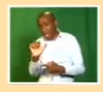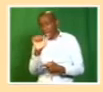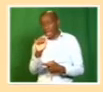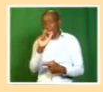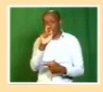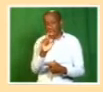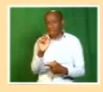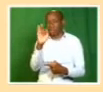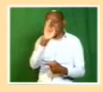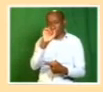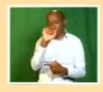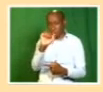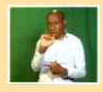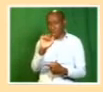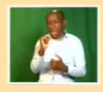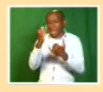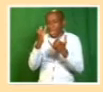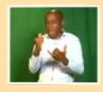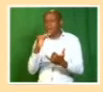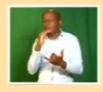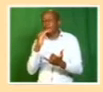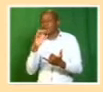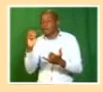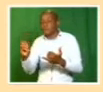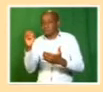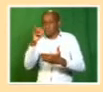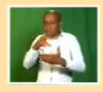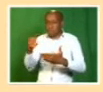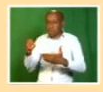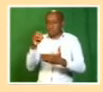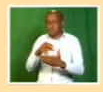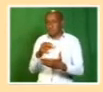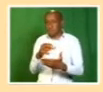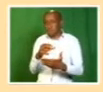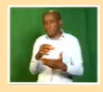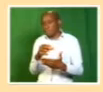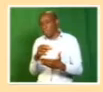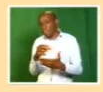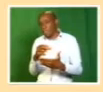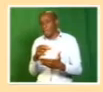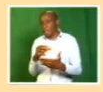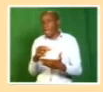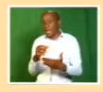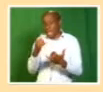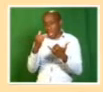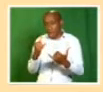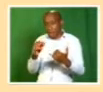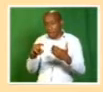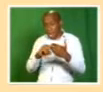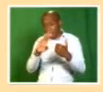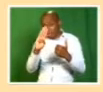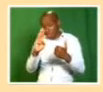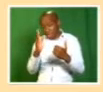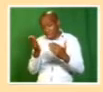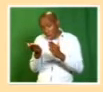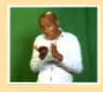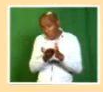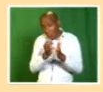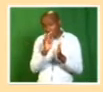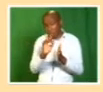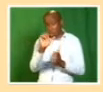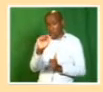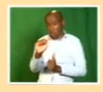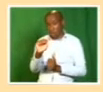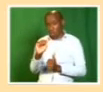coefficient of x squared. So you can just substitute in this equation x equals to negative b over 2a to